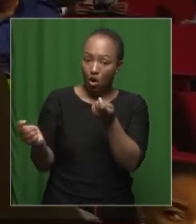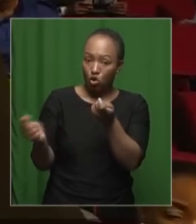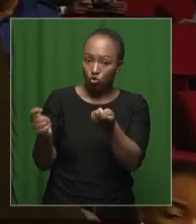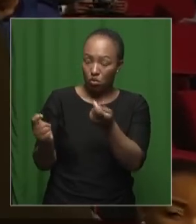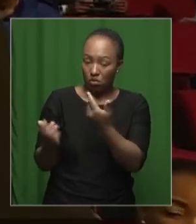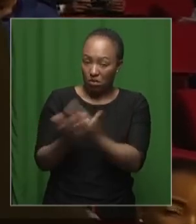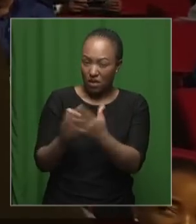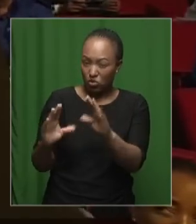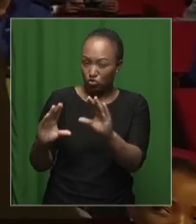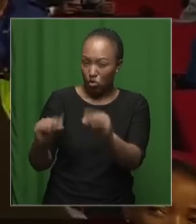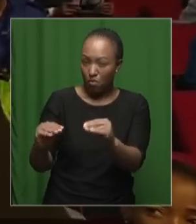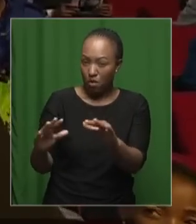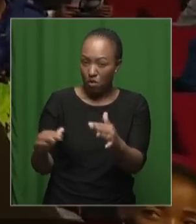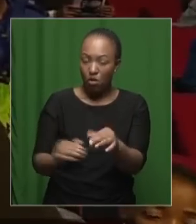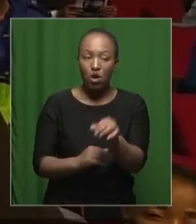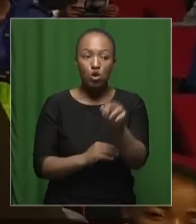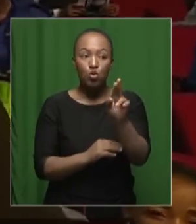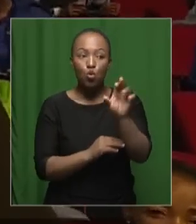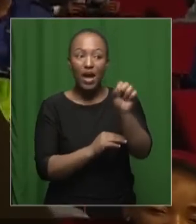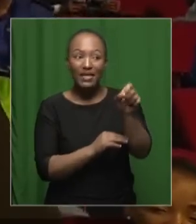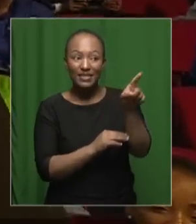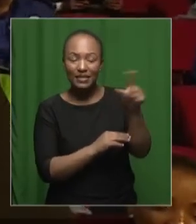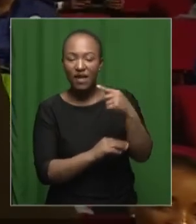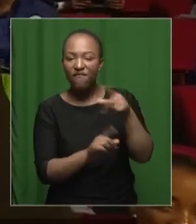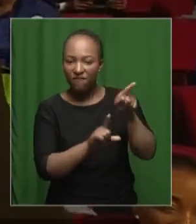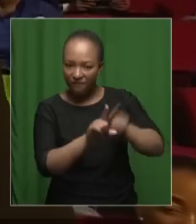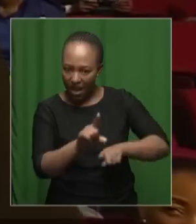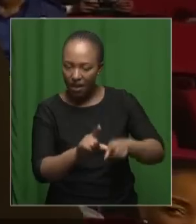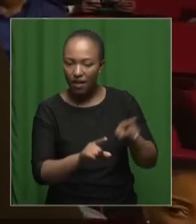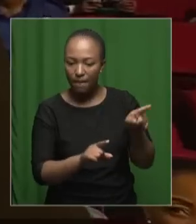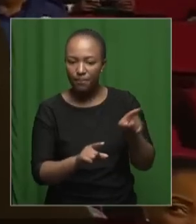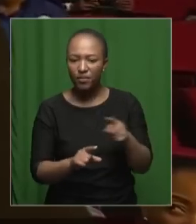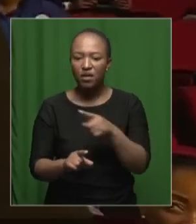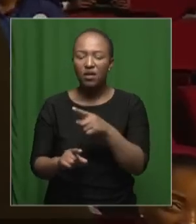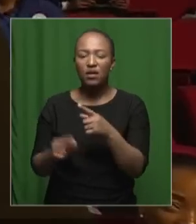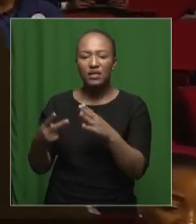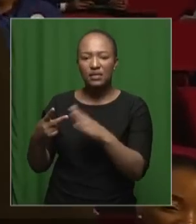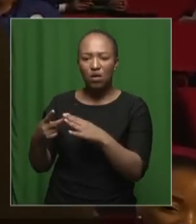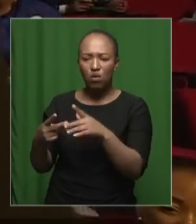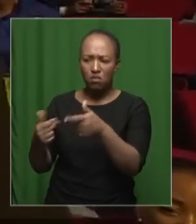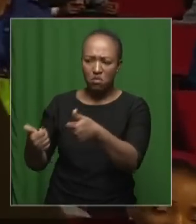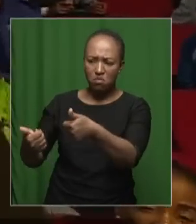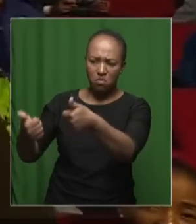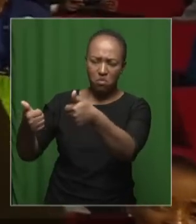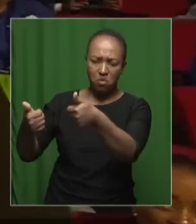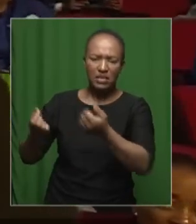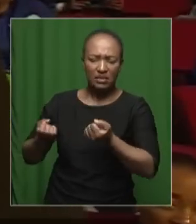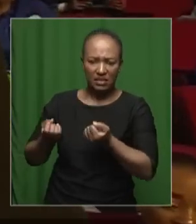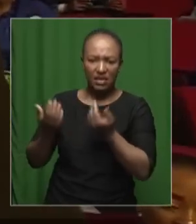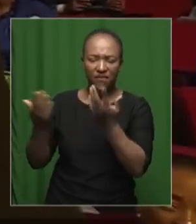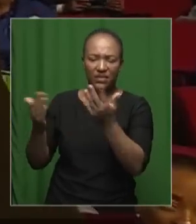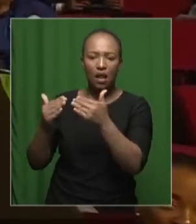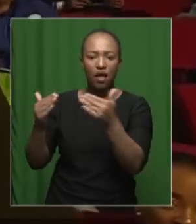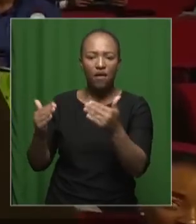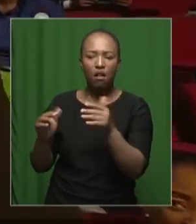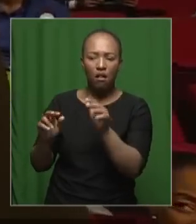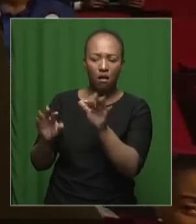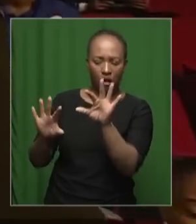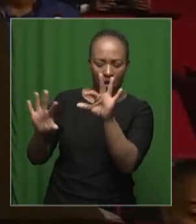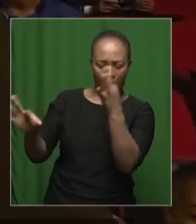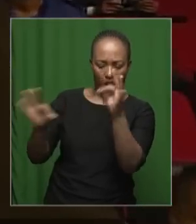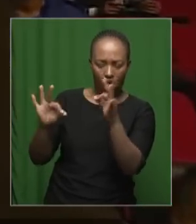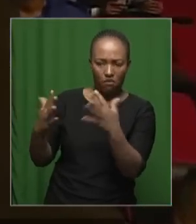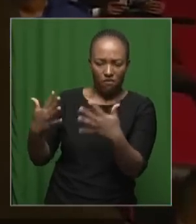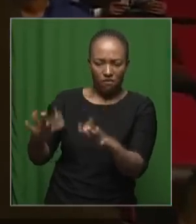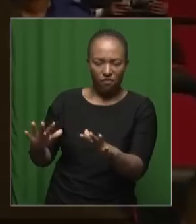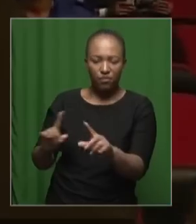to stop that if the United States couldn't? Secondly, you're very good at analyzing surface level issues, but there's no analysis